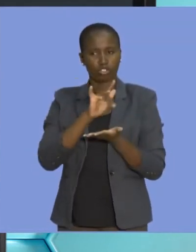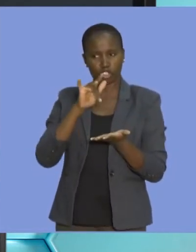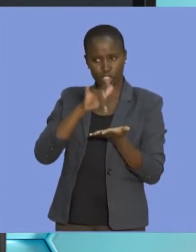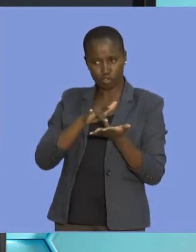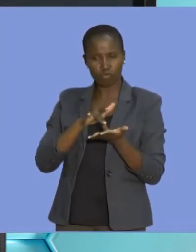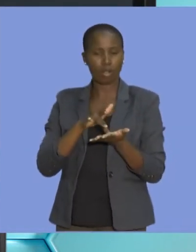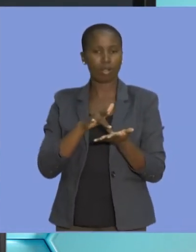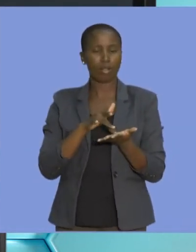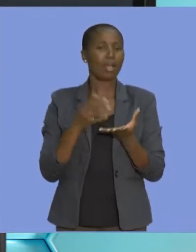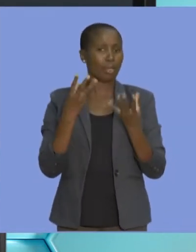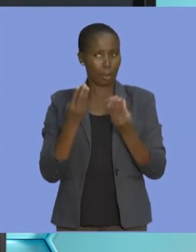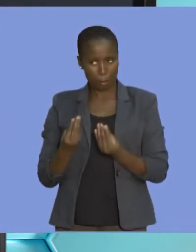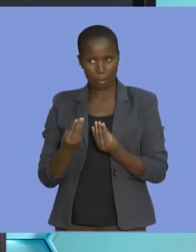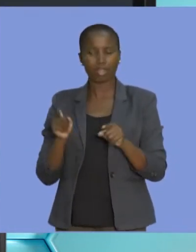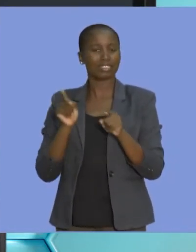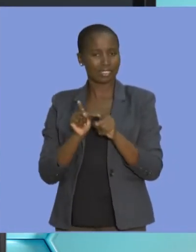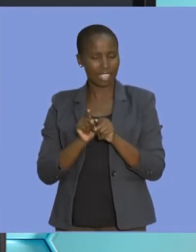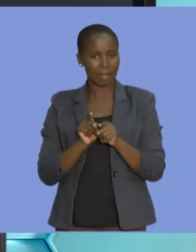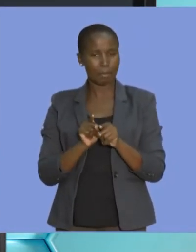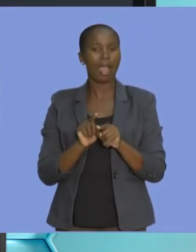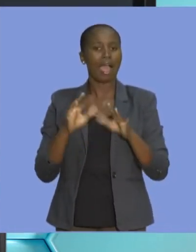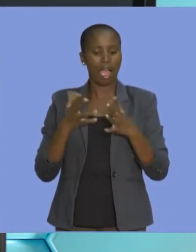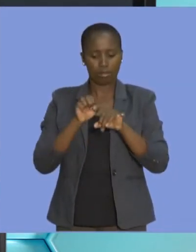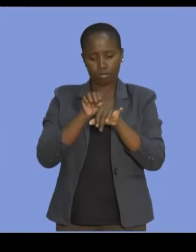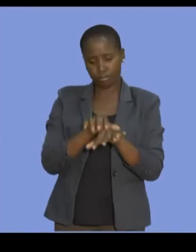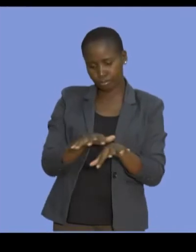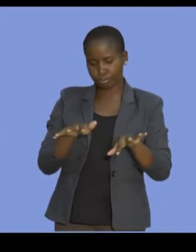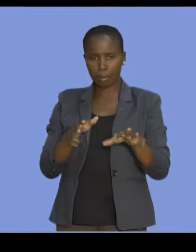data. Fantastic. Let's see what we have for you today.